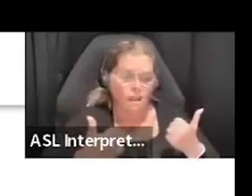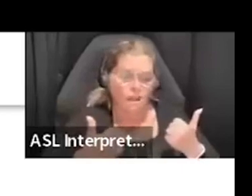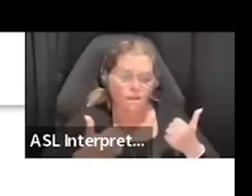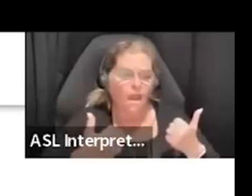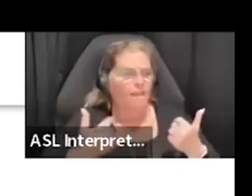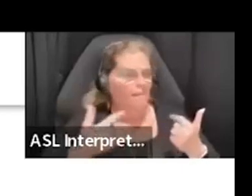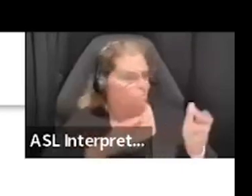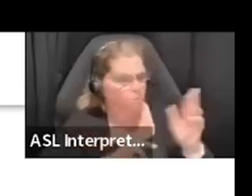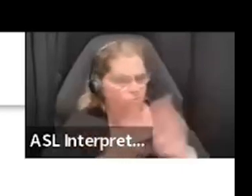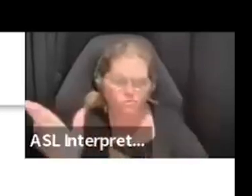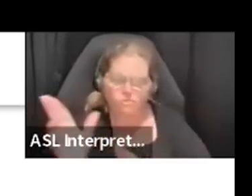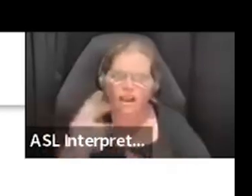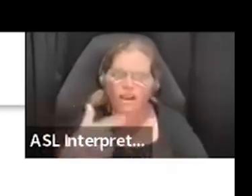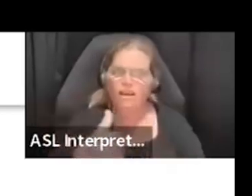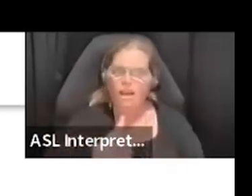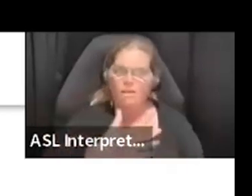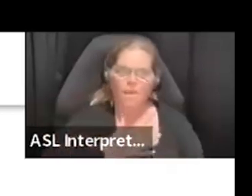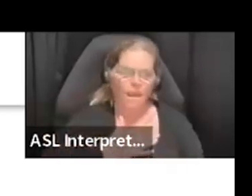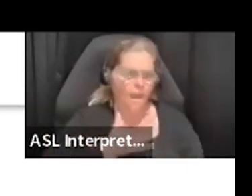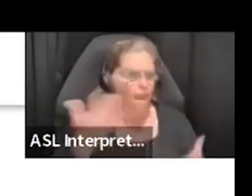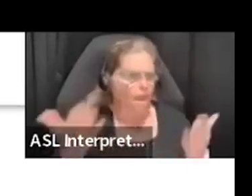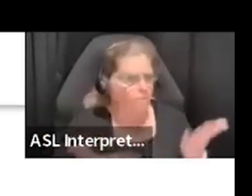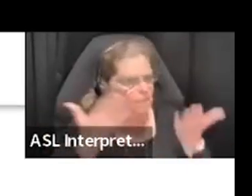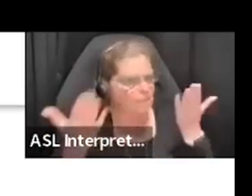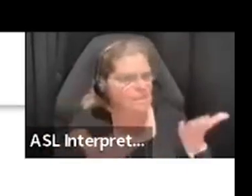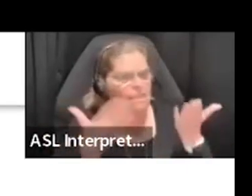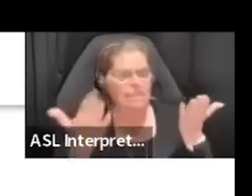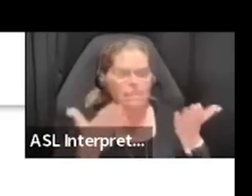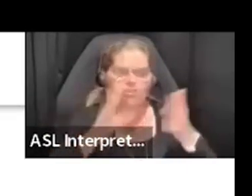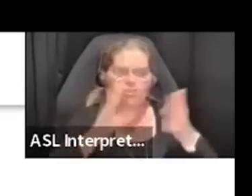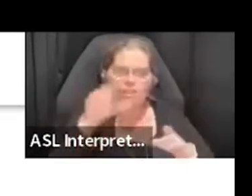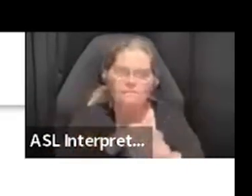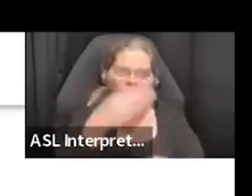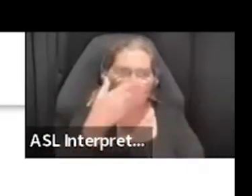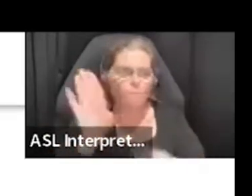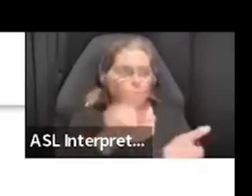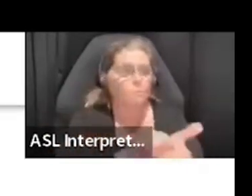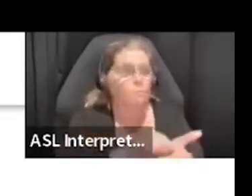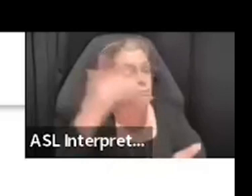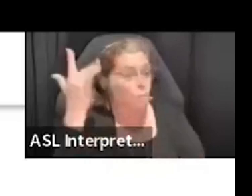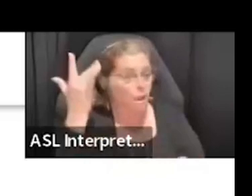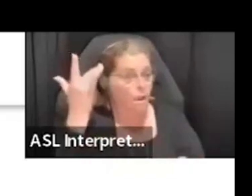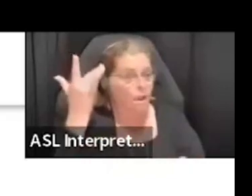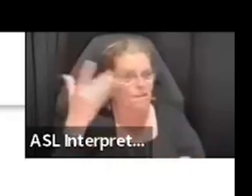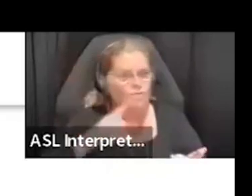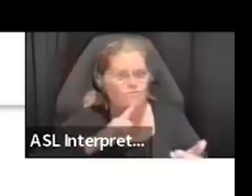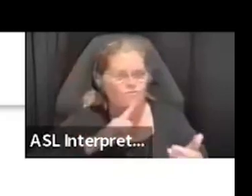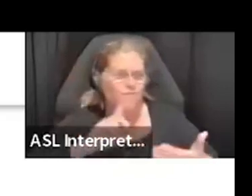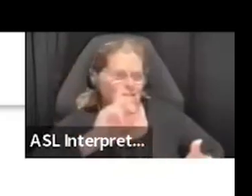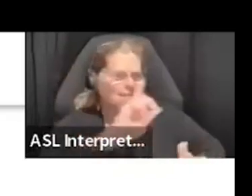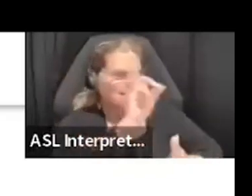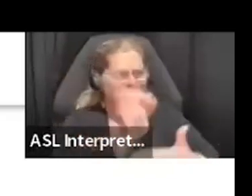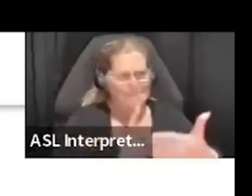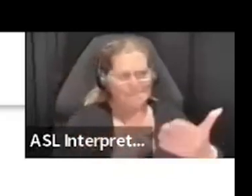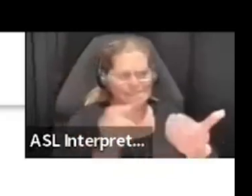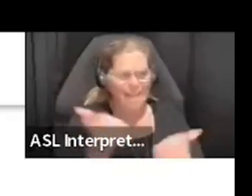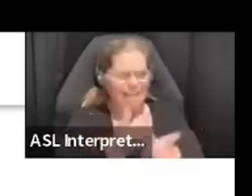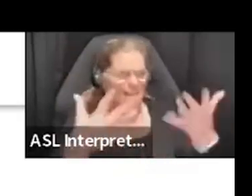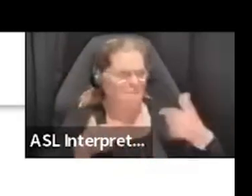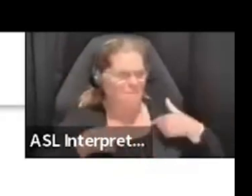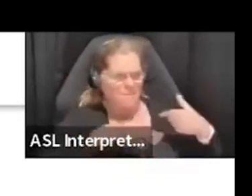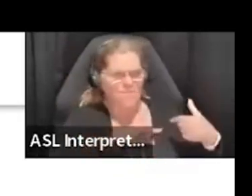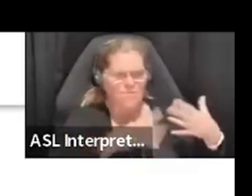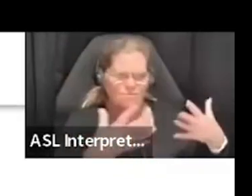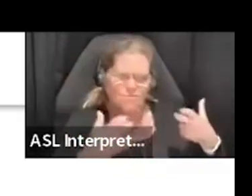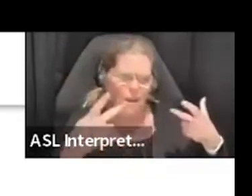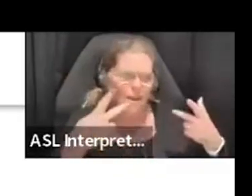here as part of the blueprint, because we have the ability to really design the world we want to see, one that is